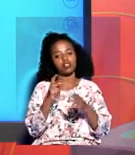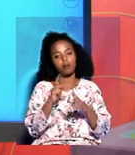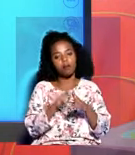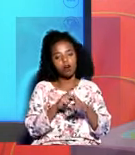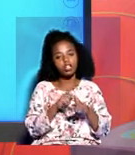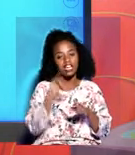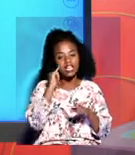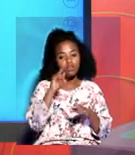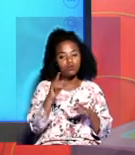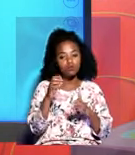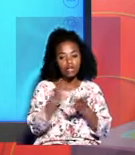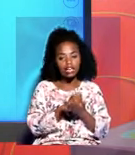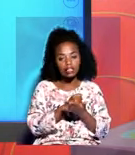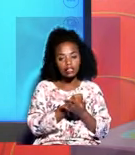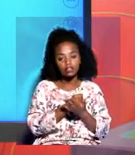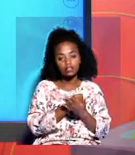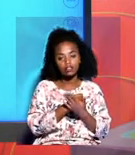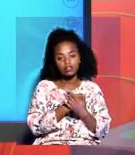If you take